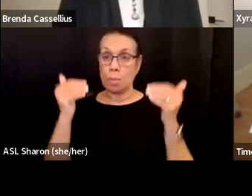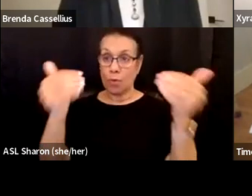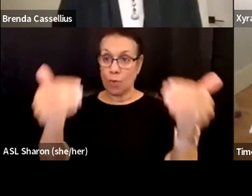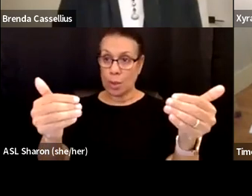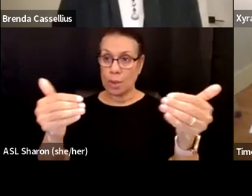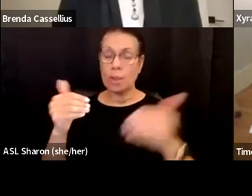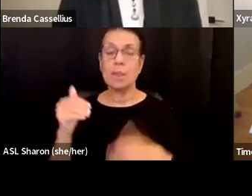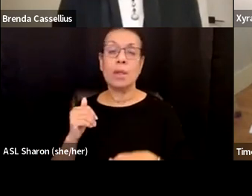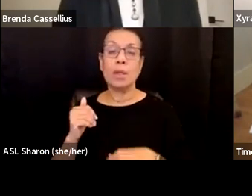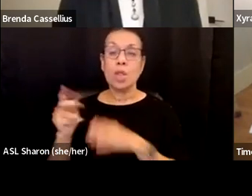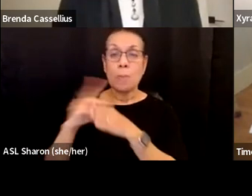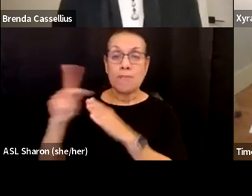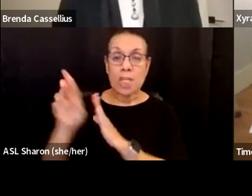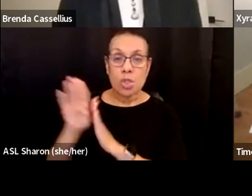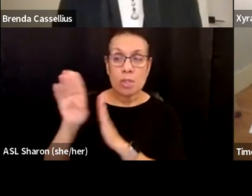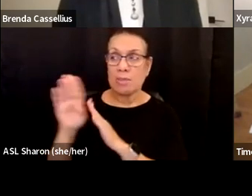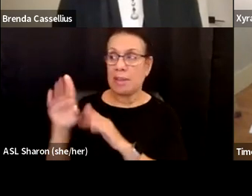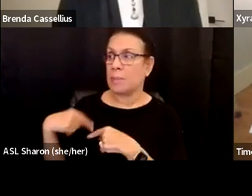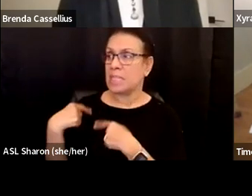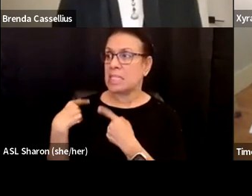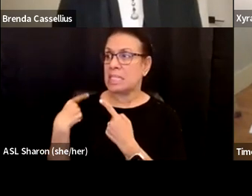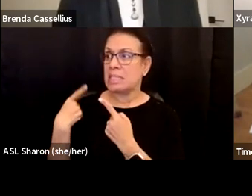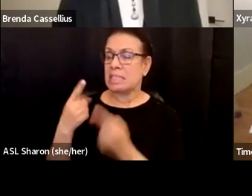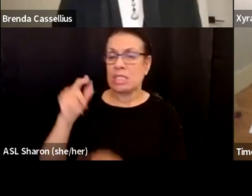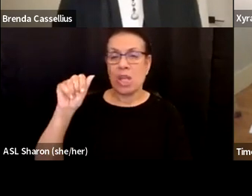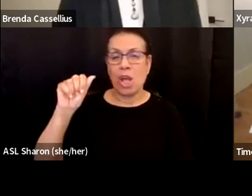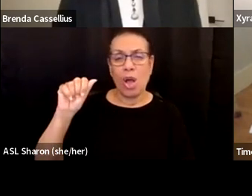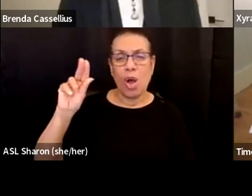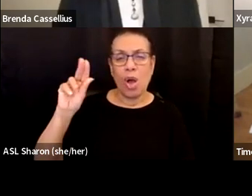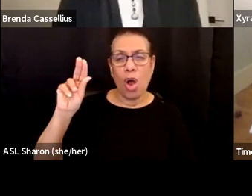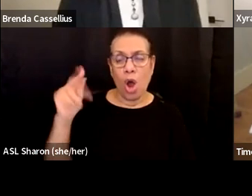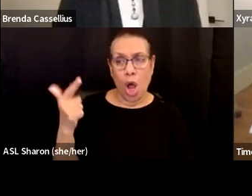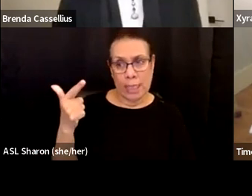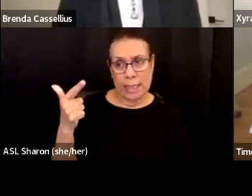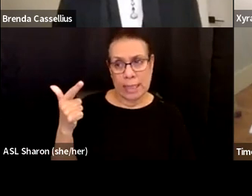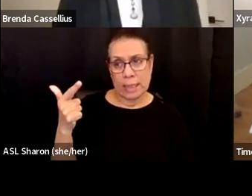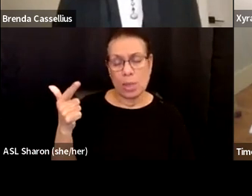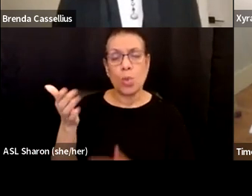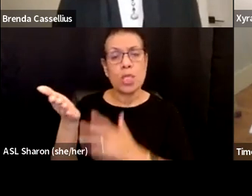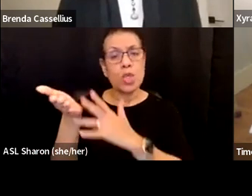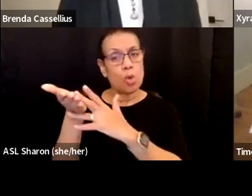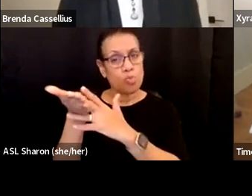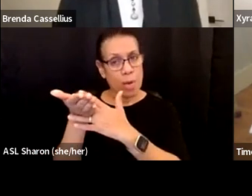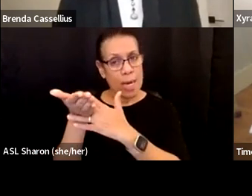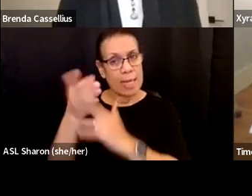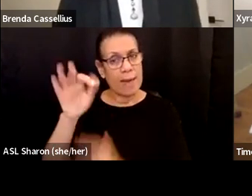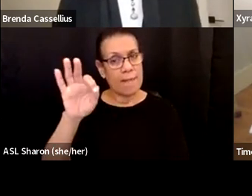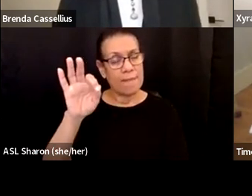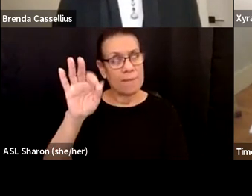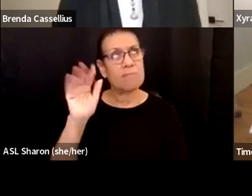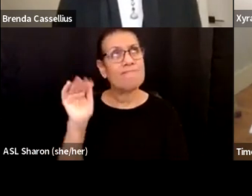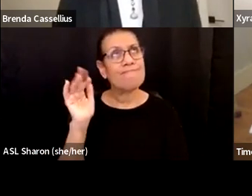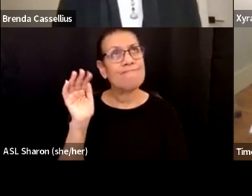pd has been uh going on since uh uh august was our first one we actually took a little pause in uh february i started